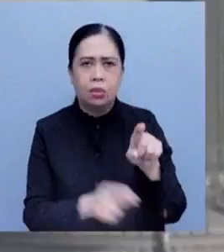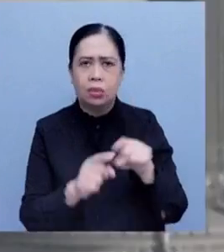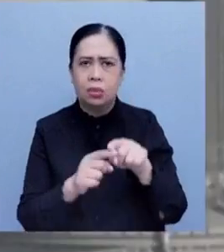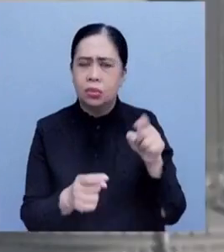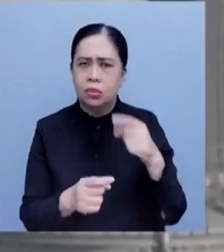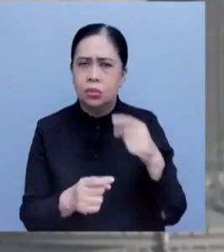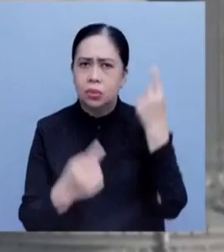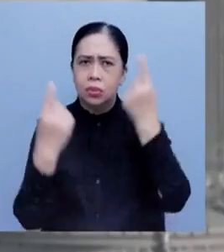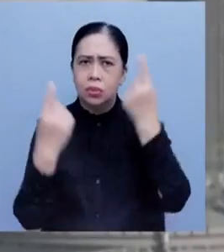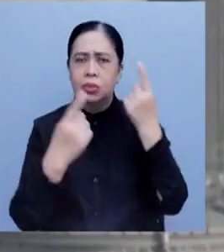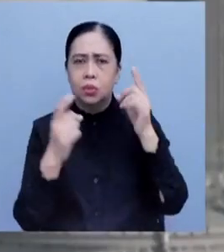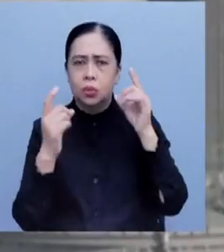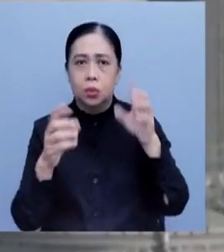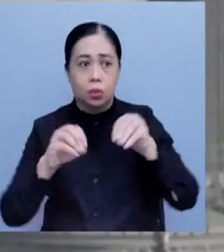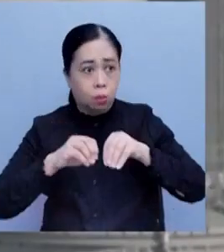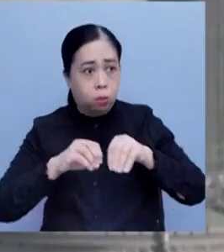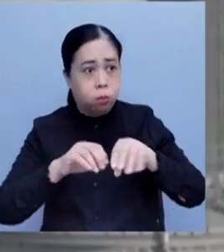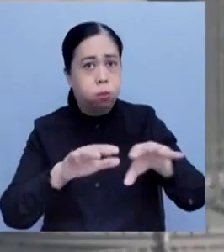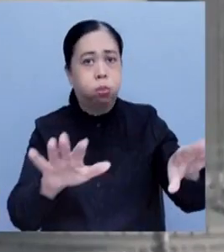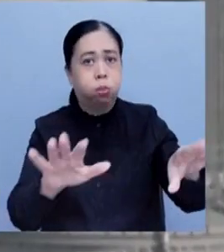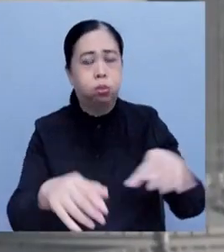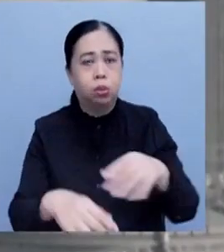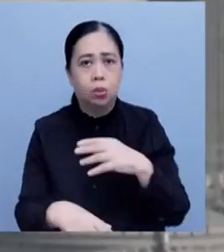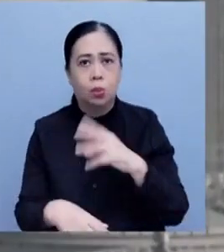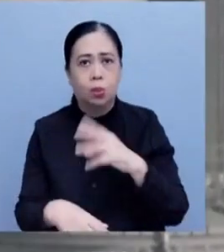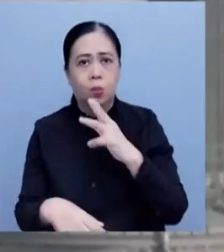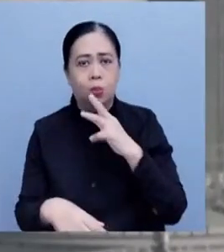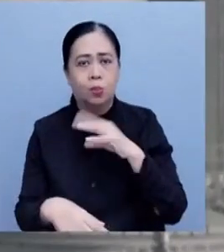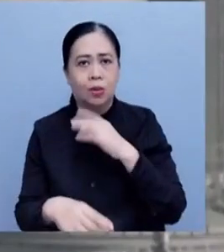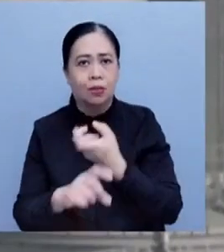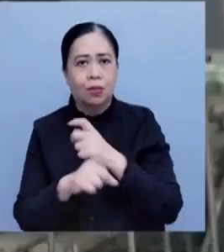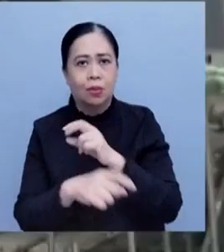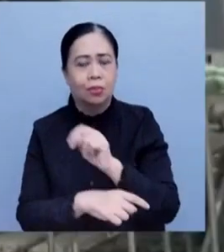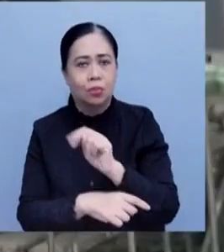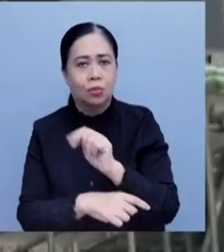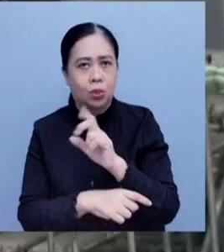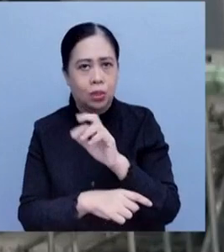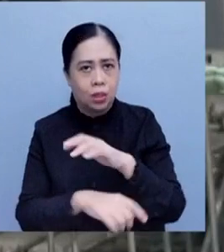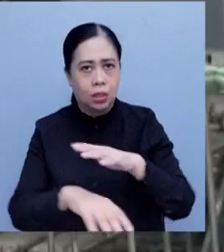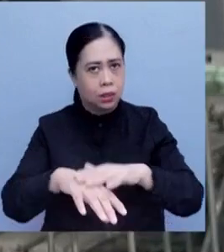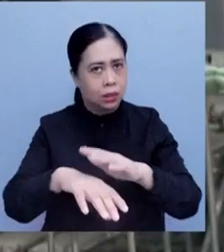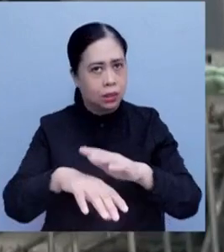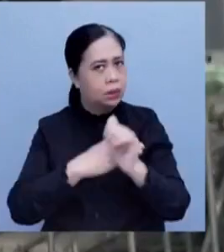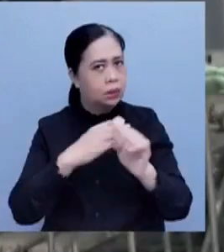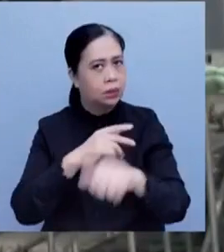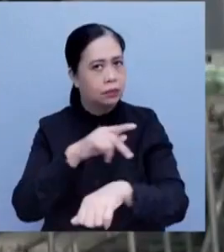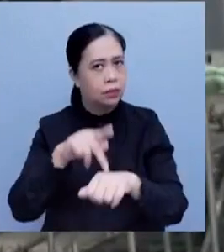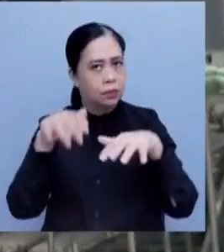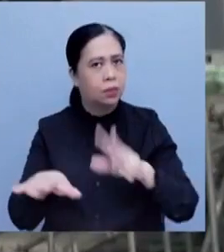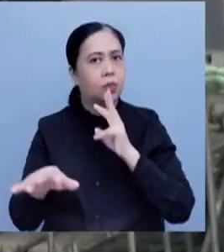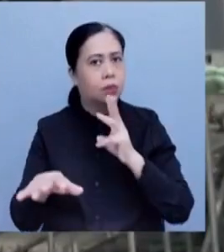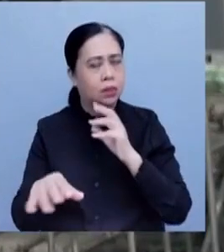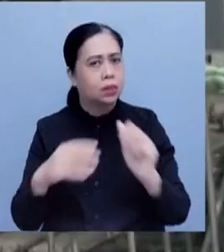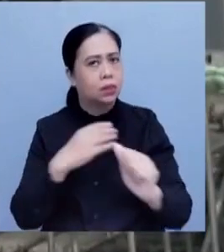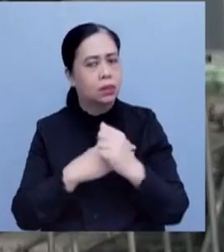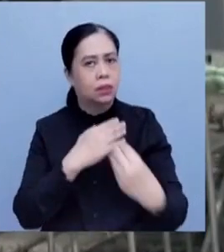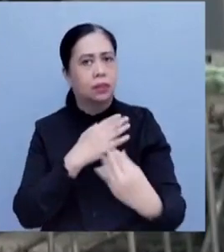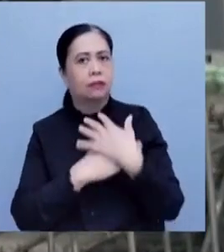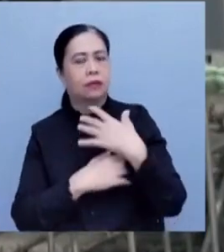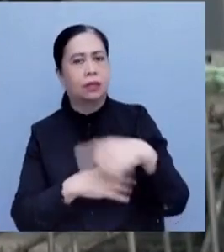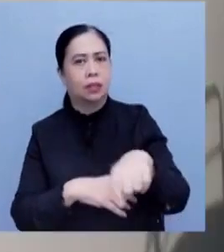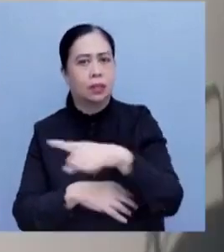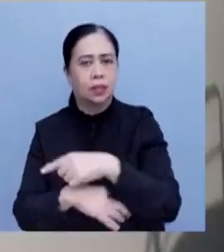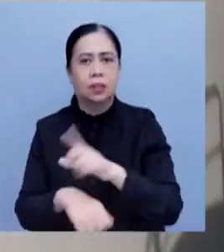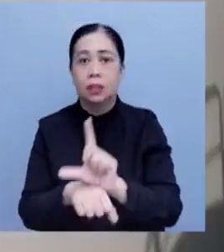of Fukushima's wastewater. Pamalakaya warns this move endangers Philippine waters, which will severely affect the livelihood